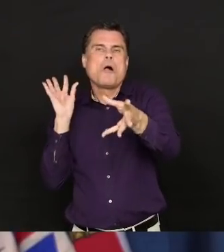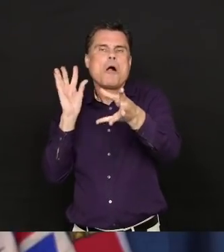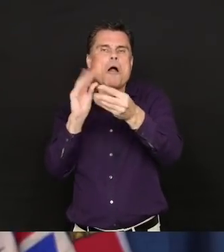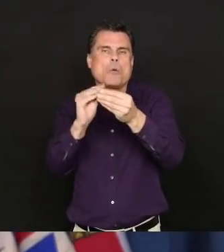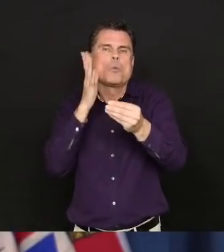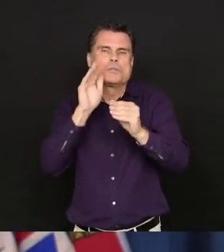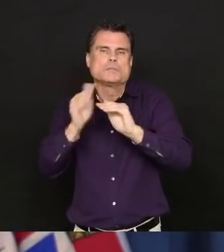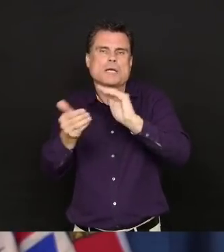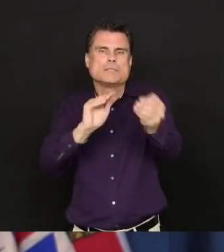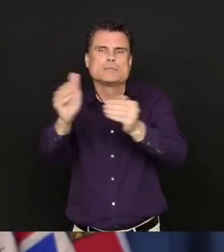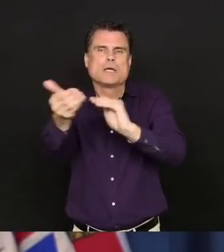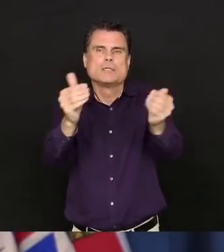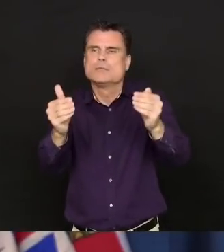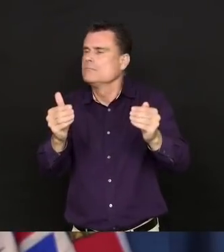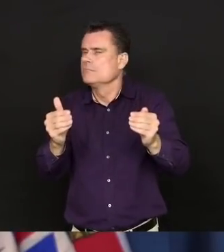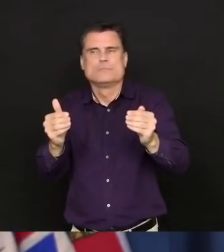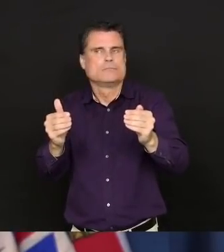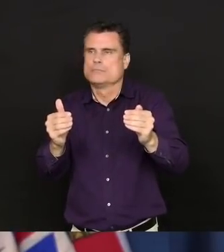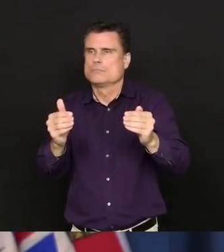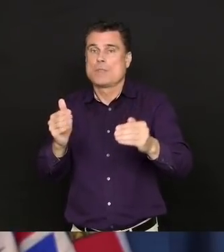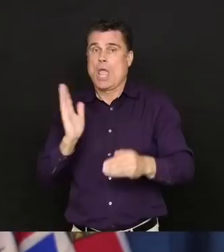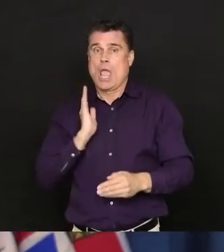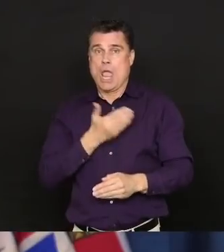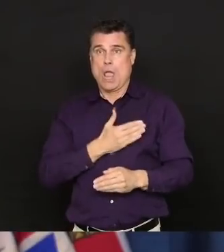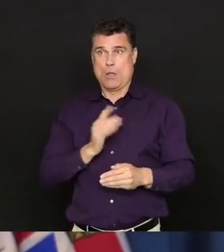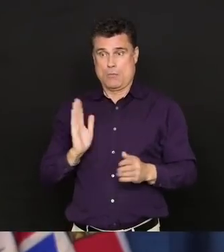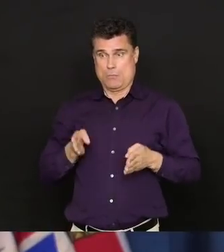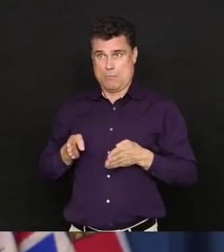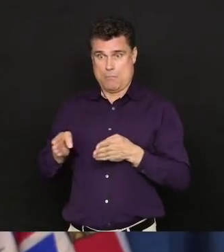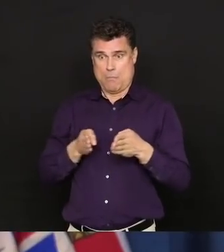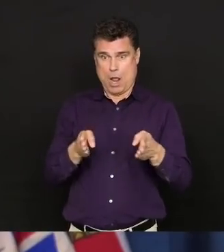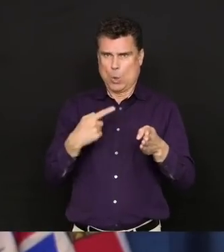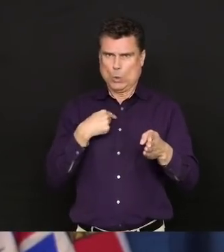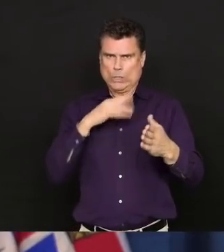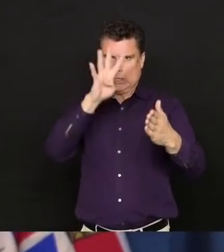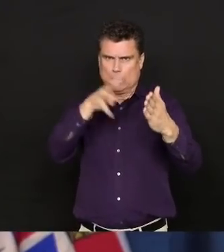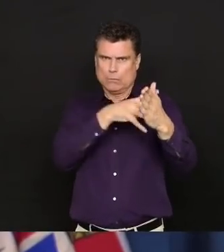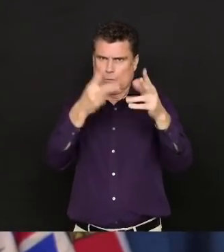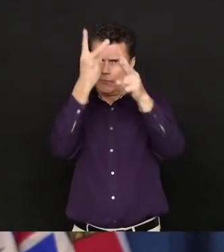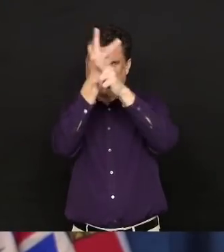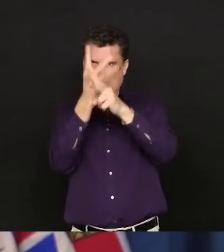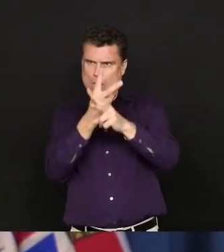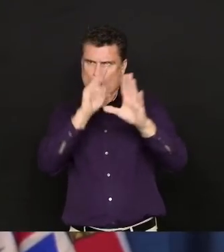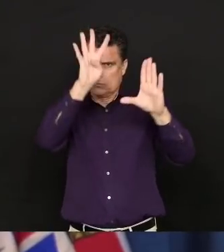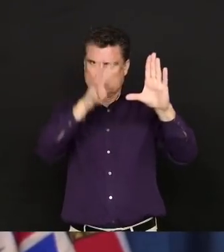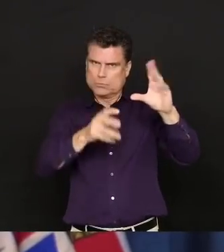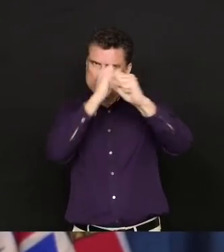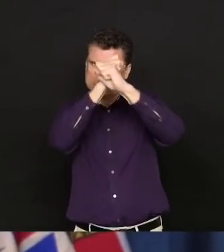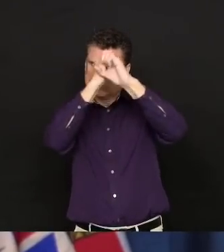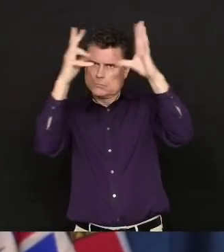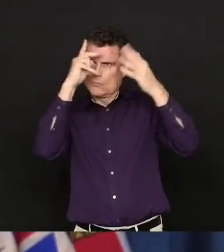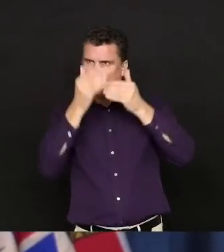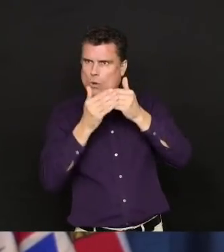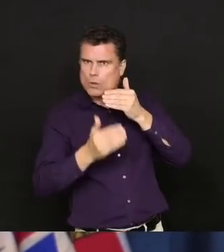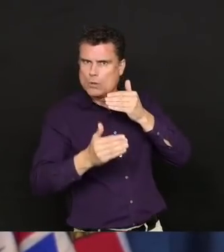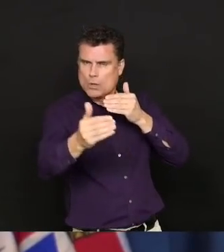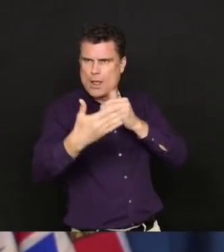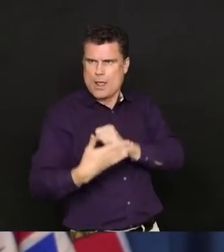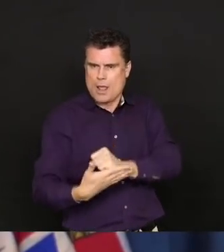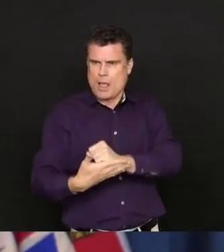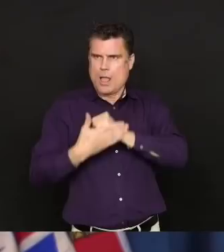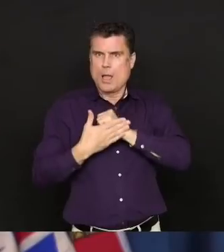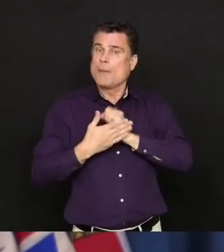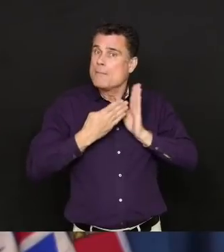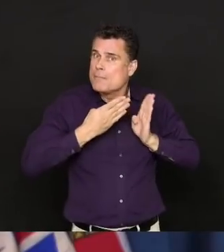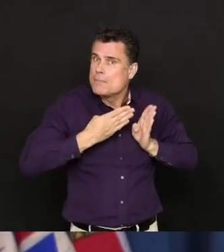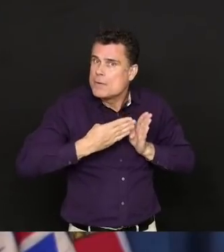what could happen in different scenarios. And as we presented, the modeling we've done really is about how do we prepare